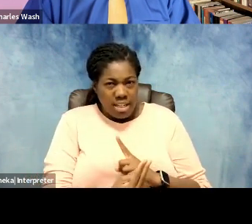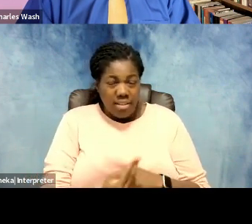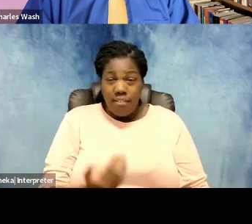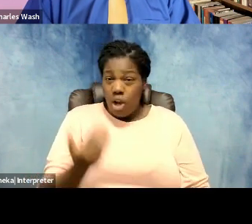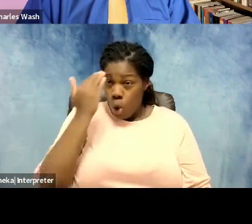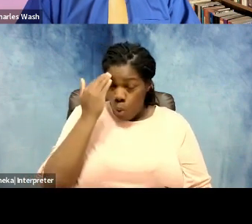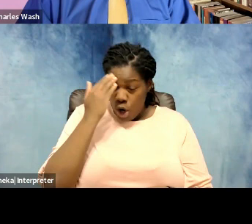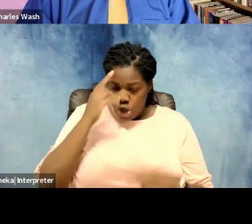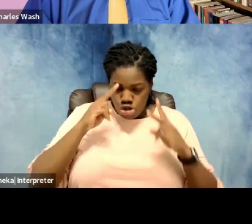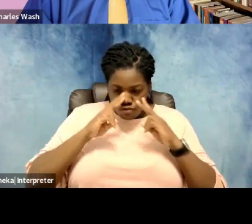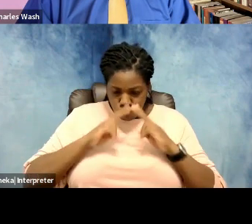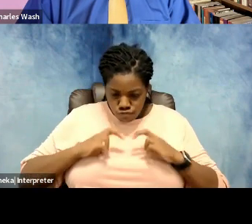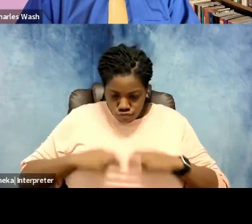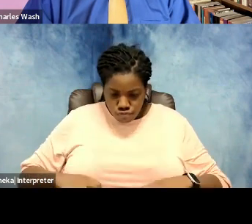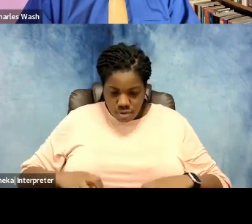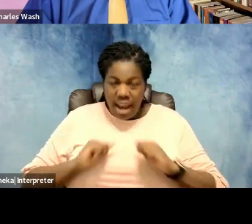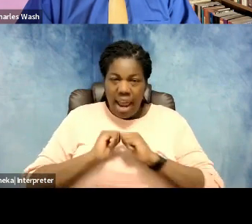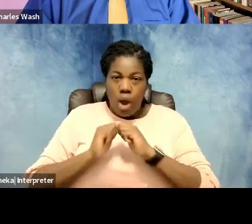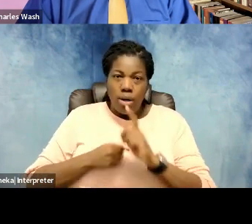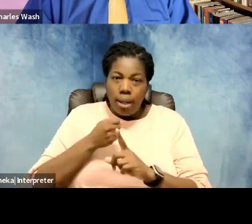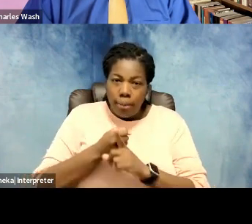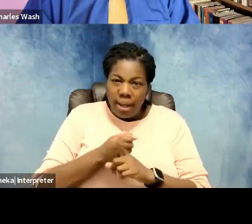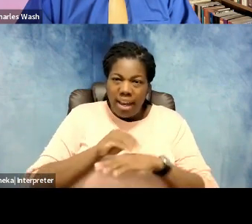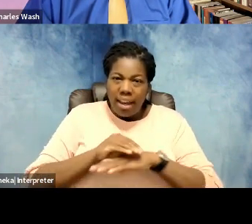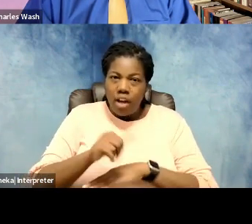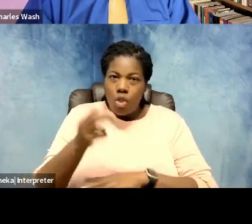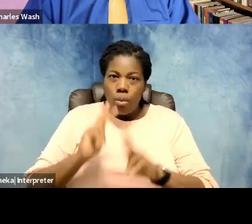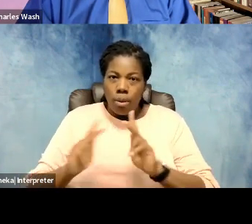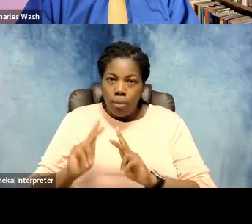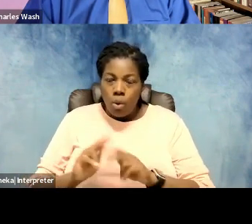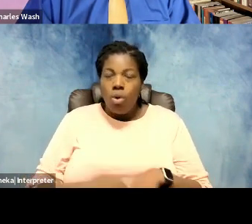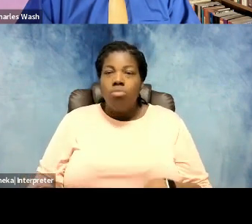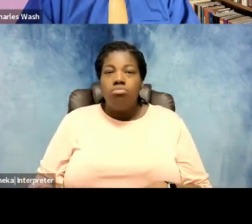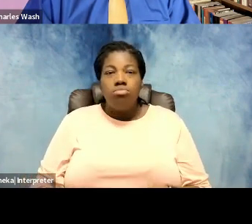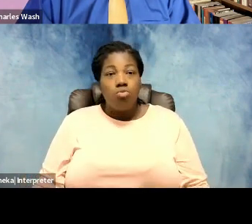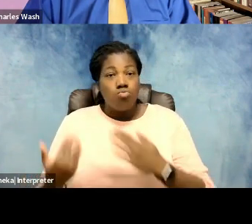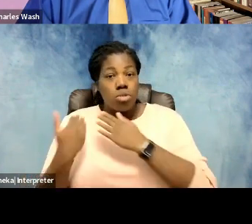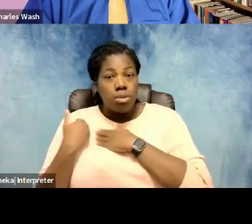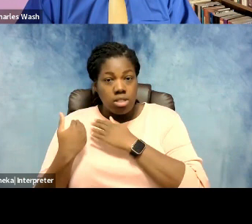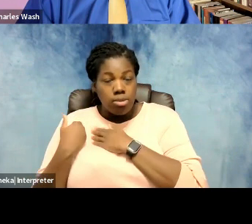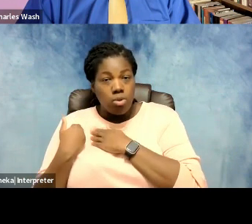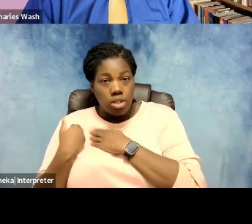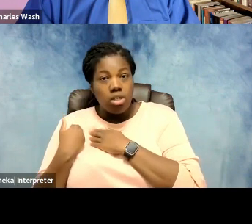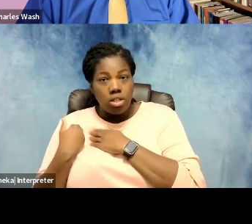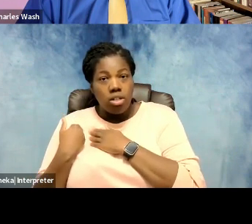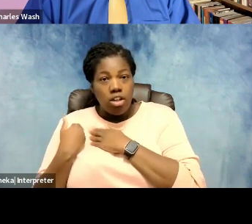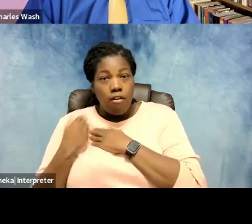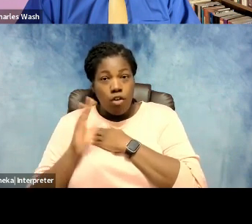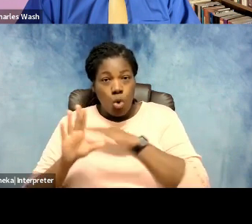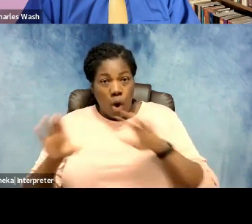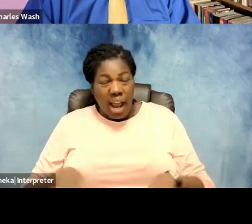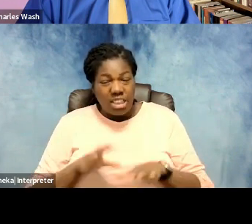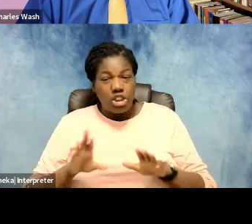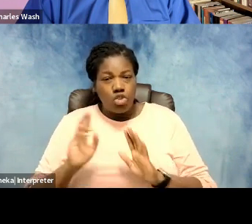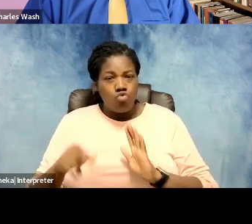at yourself and how they are impacting and affecting others. This idea of responsibility, taking responsibility for the actions and the